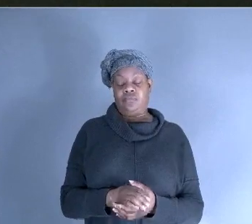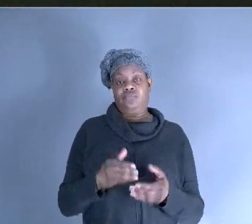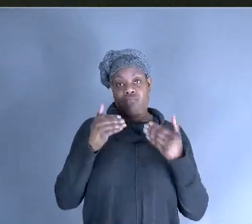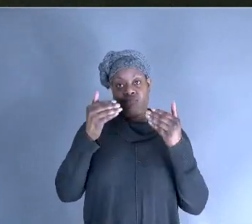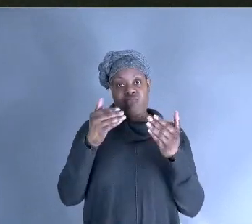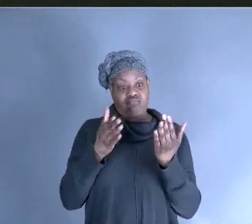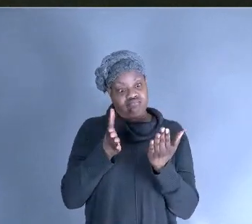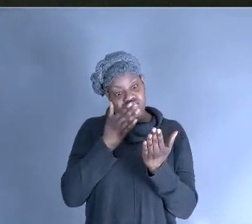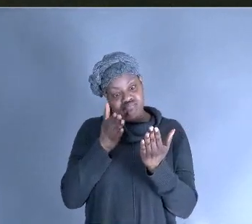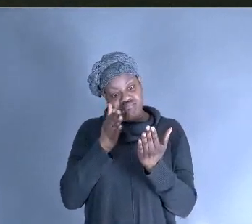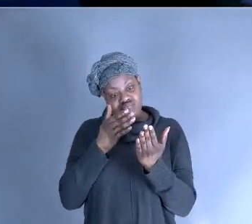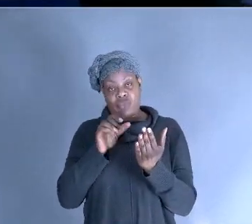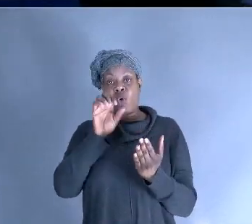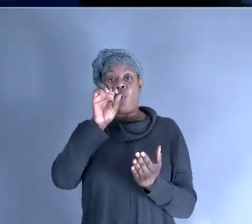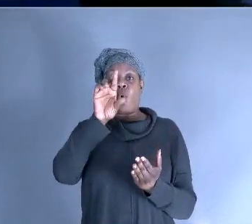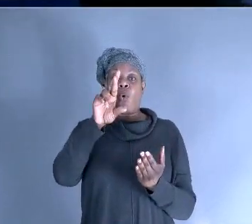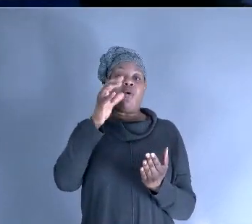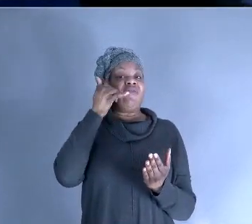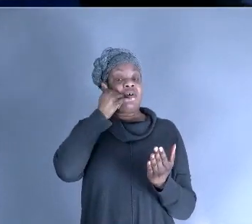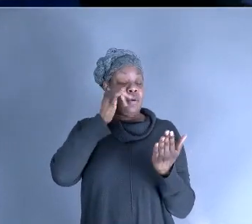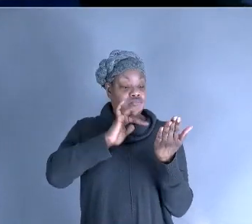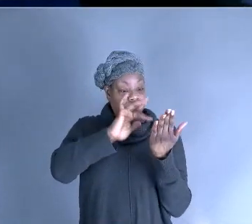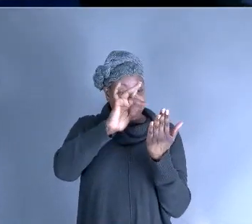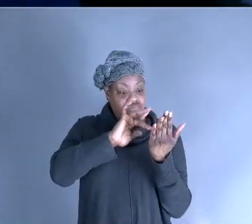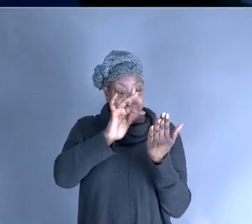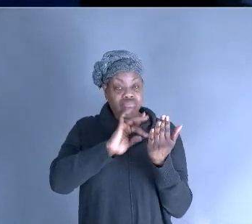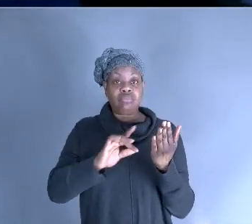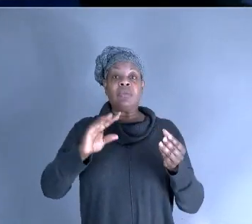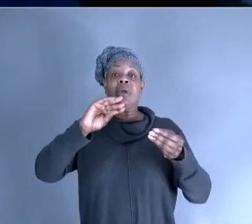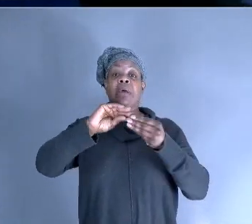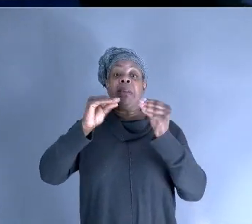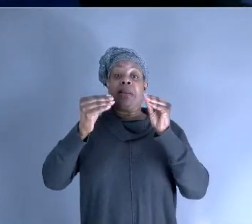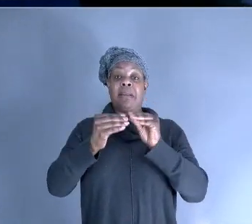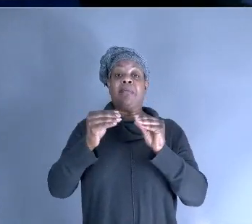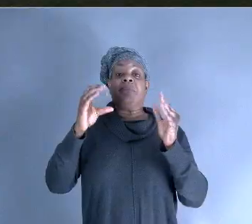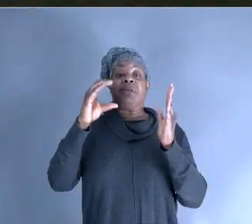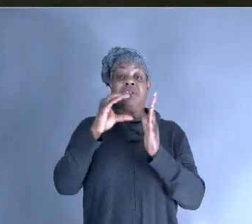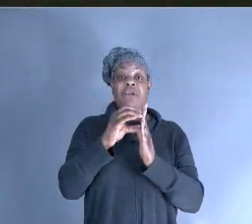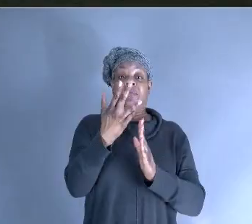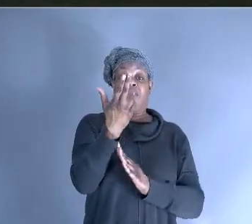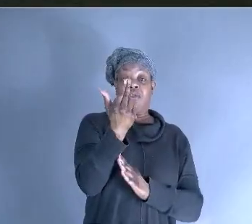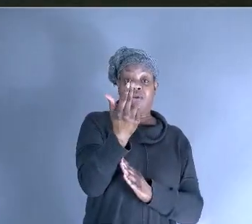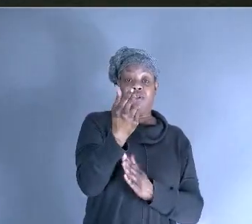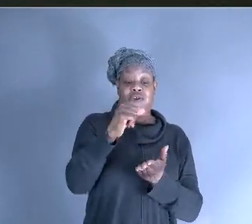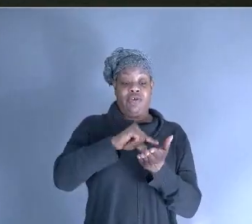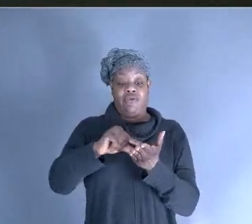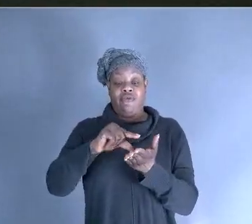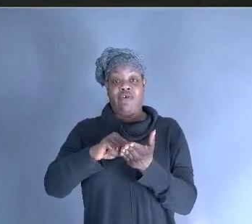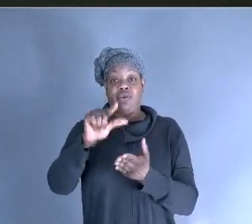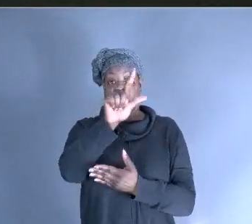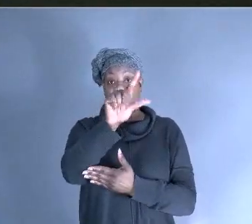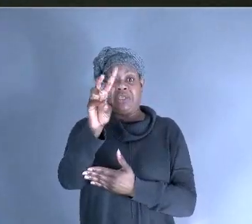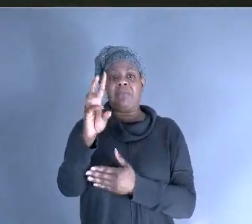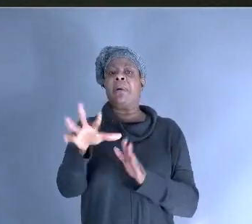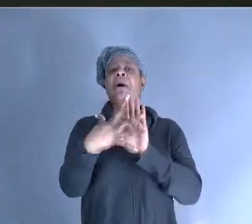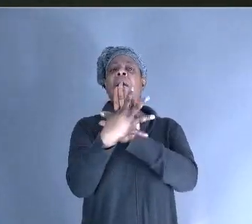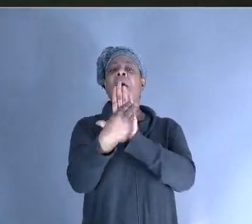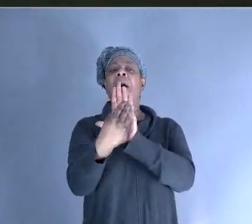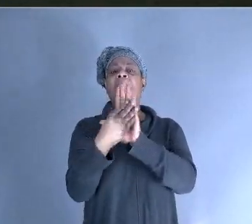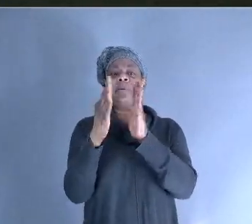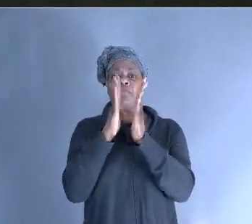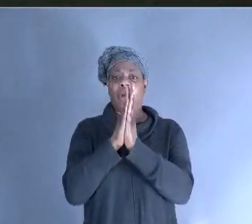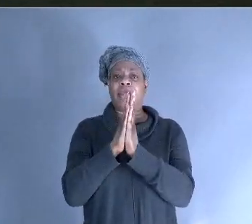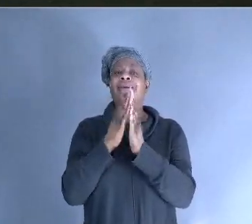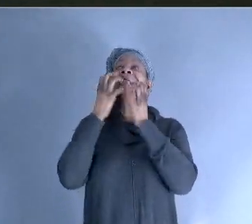Hallelujah. While you are finding Numbers chapter 13, we're going to start reading in verse number 26. Pray this simple prayer with me. Say, dear Lord.